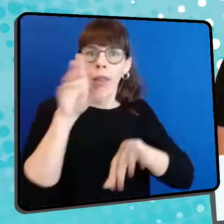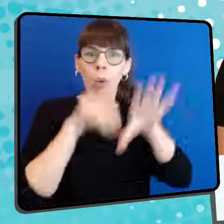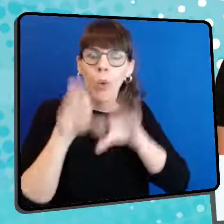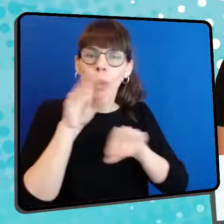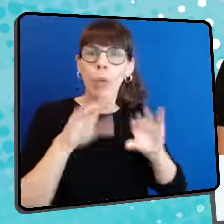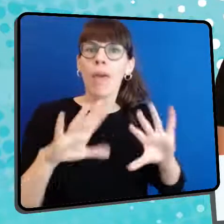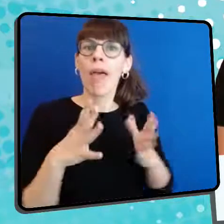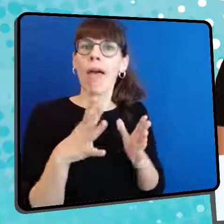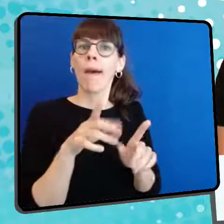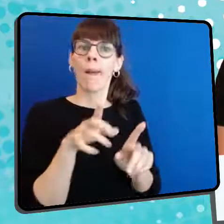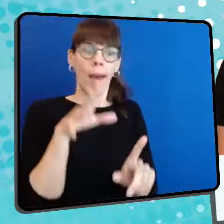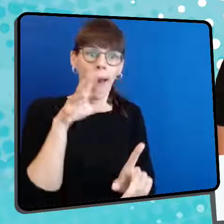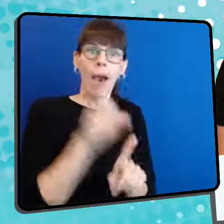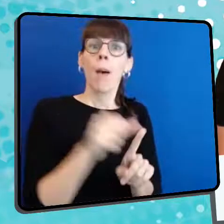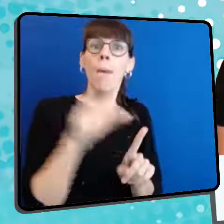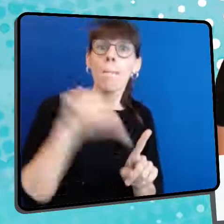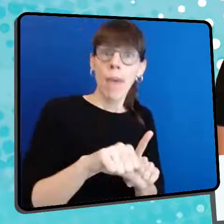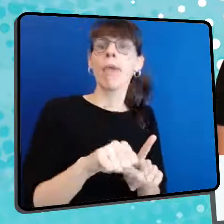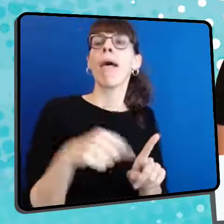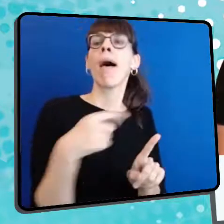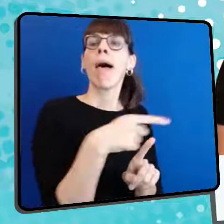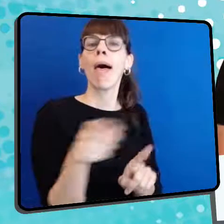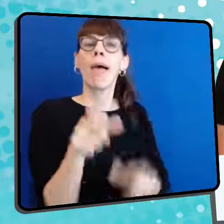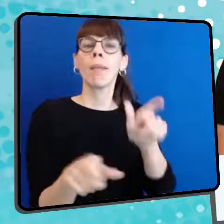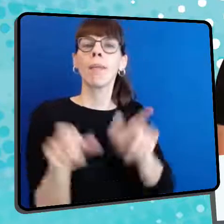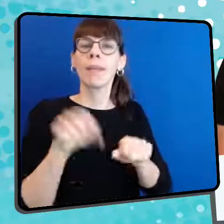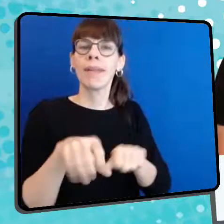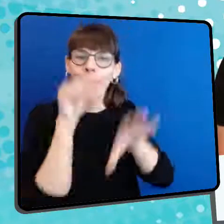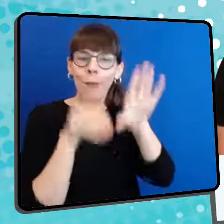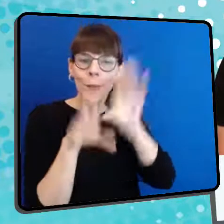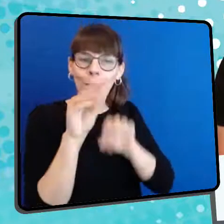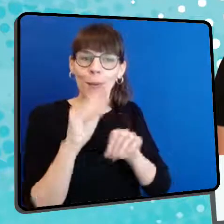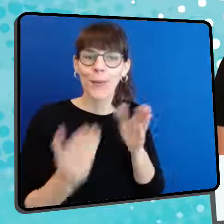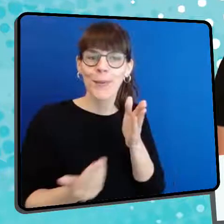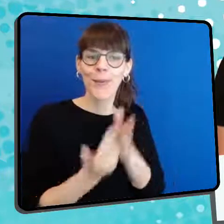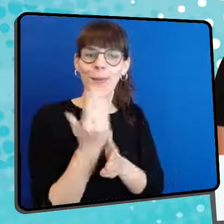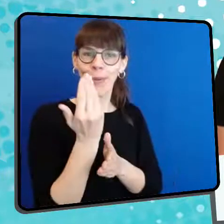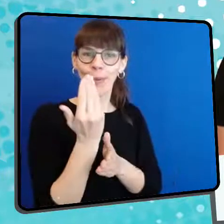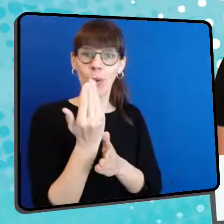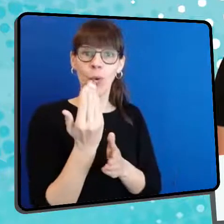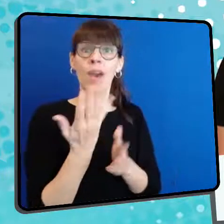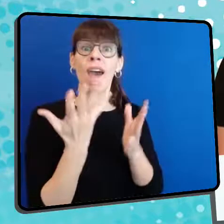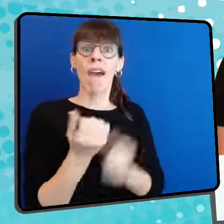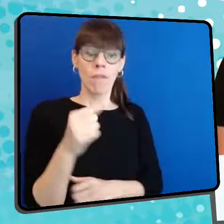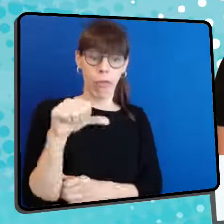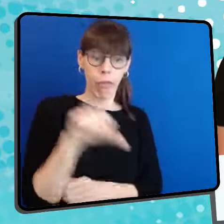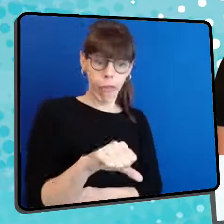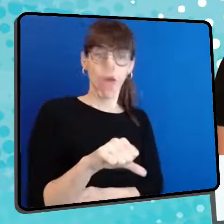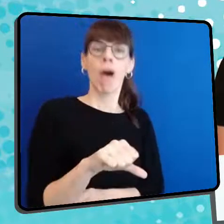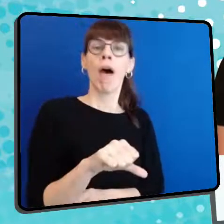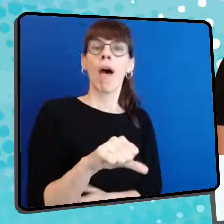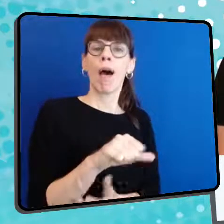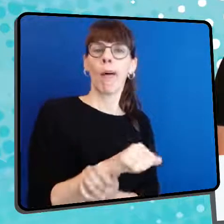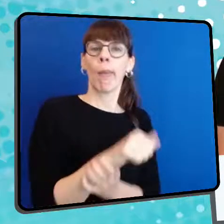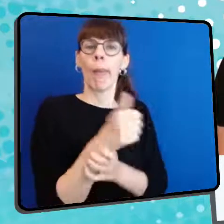it's more effective to learn from a failure than from something that succeeded in this field. So we quite like